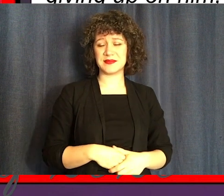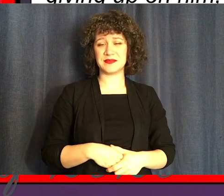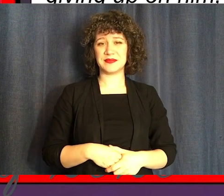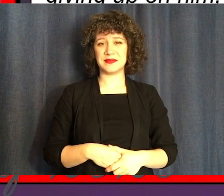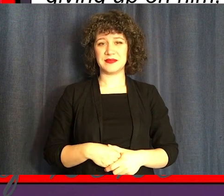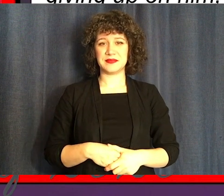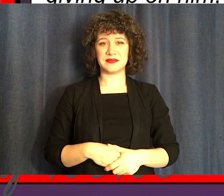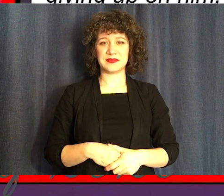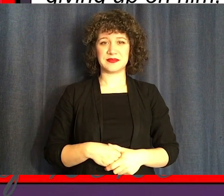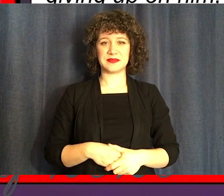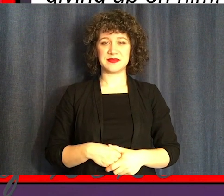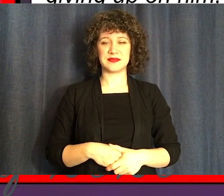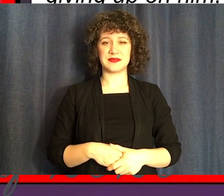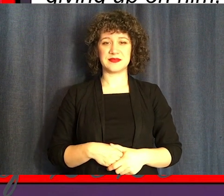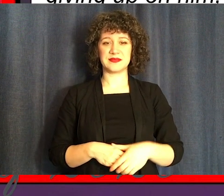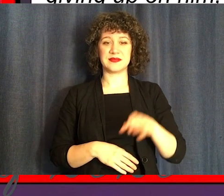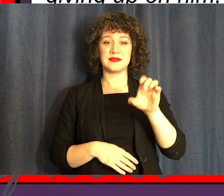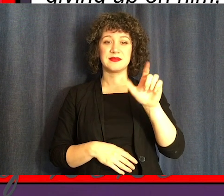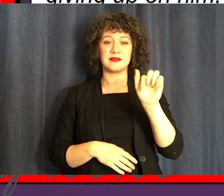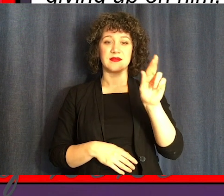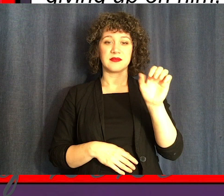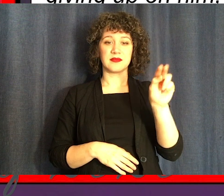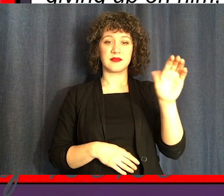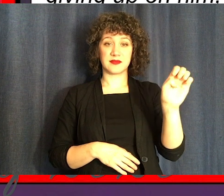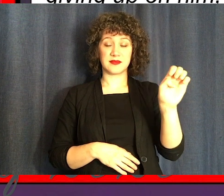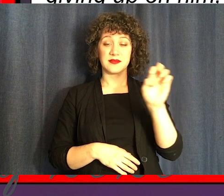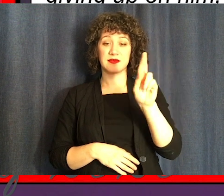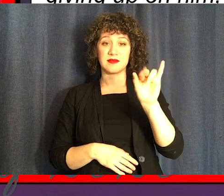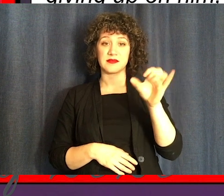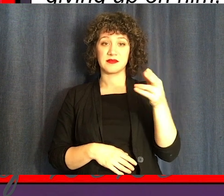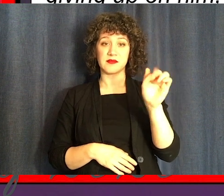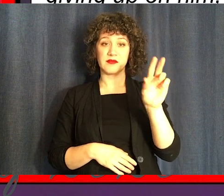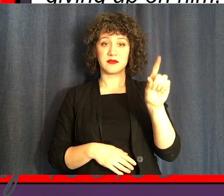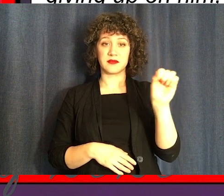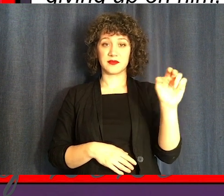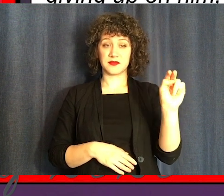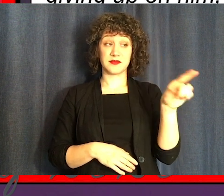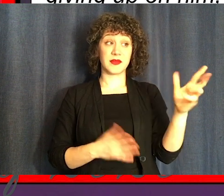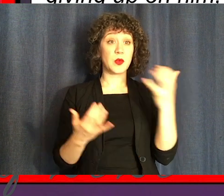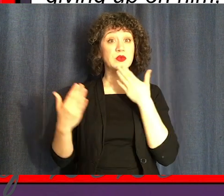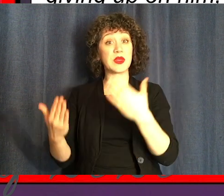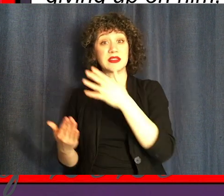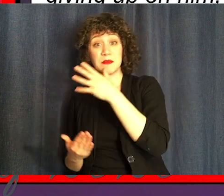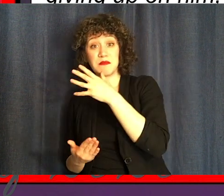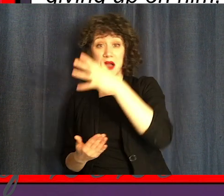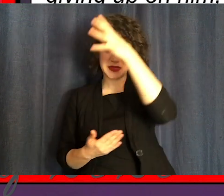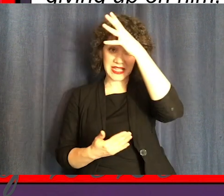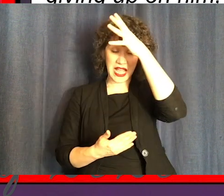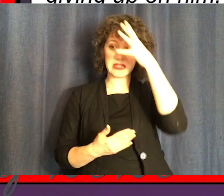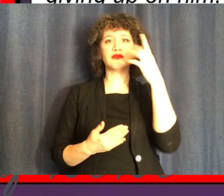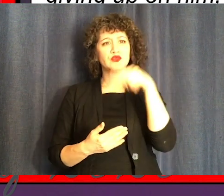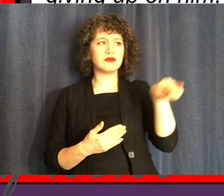Clarence Richardson. Clarence would like to thank his mom and dad for believing and pushing him to succeed. Thank you to